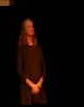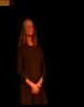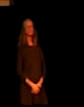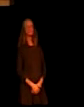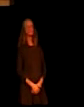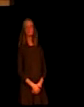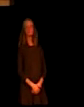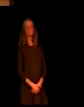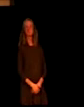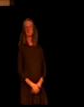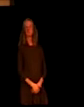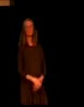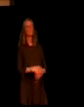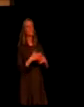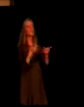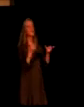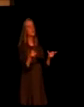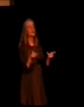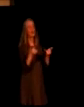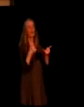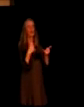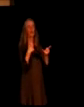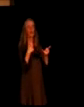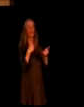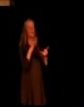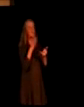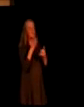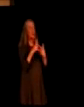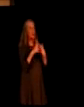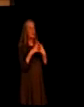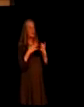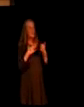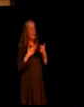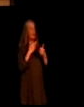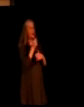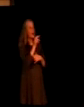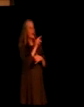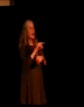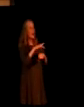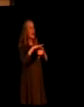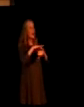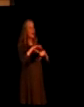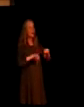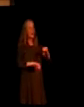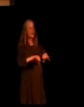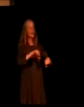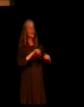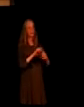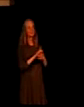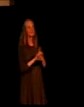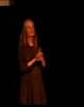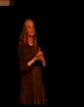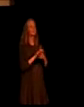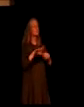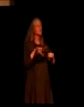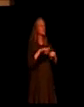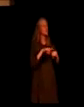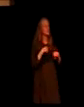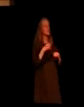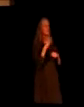joy to be able to talk about my own earth science. So I talk about things